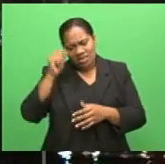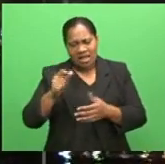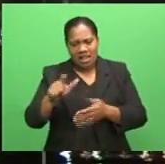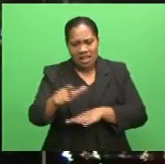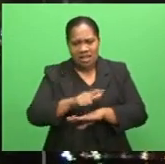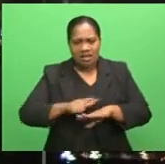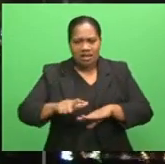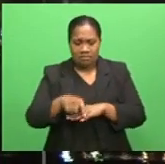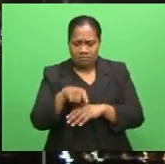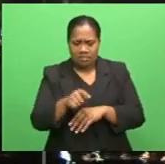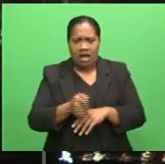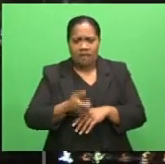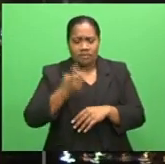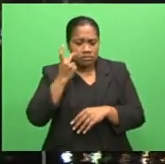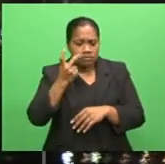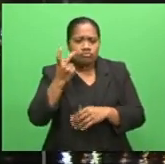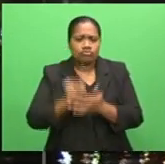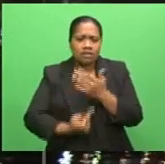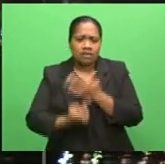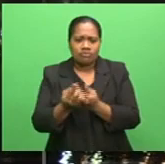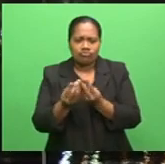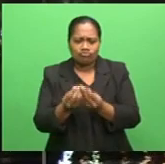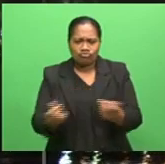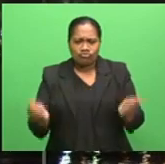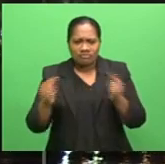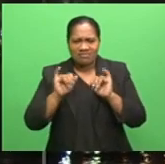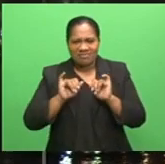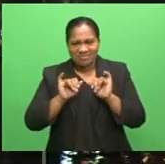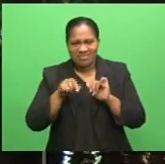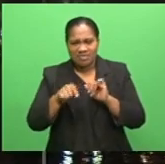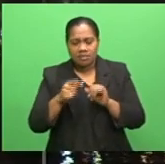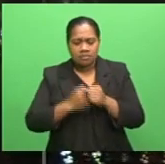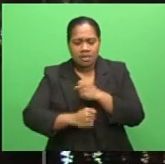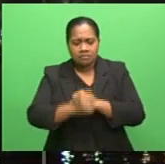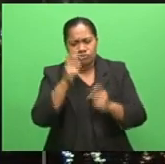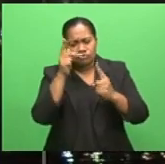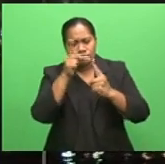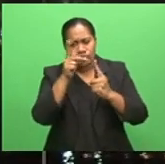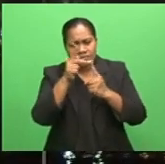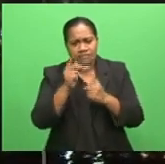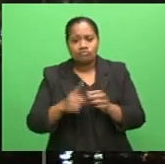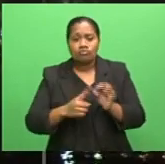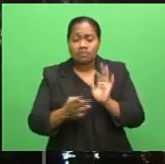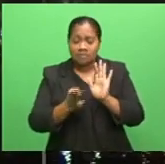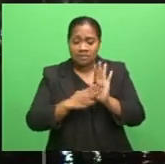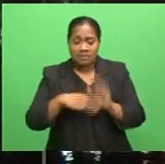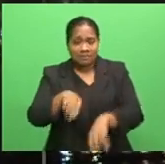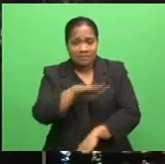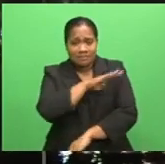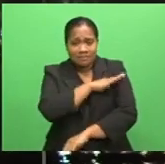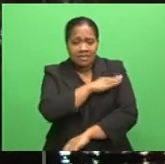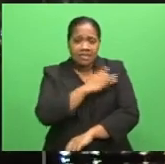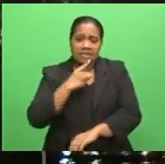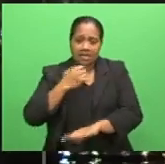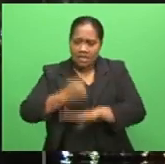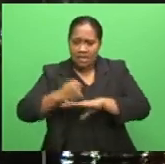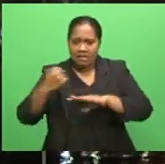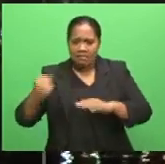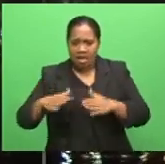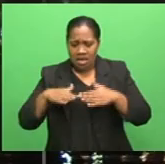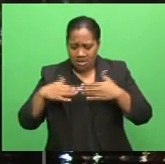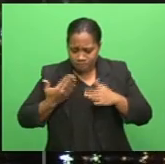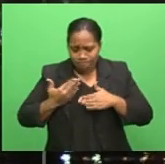tourism. Resolving lease issues has become a priority. Prime Minister Vurenge Bainimarama says the government is already moving in